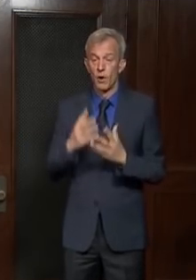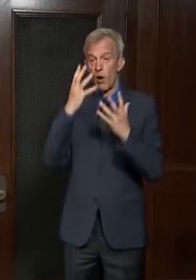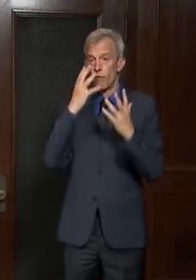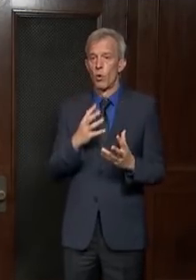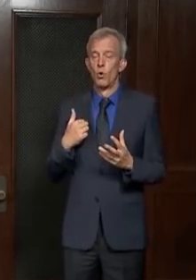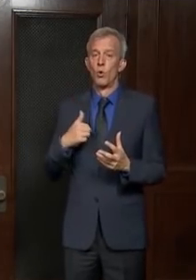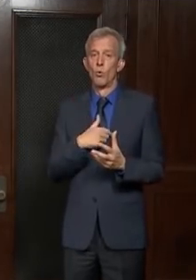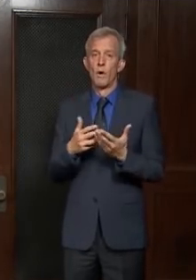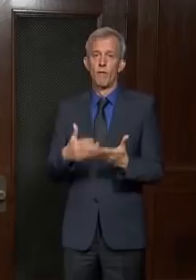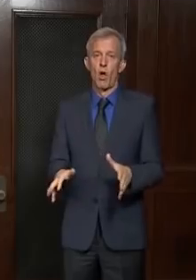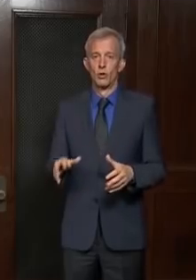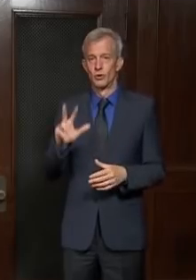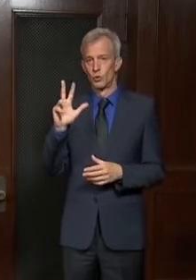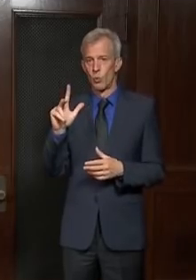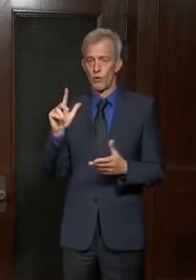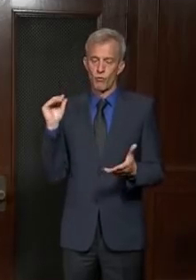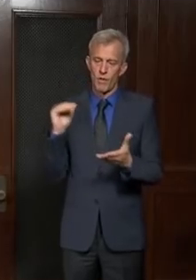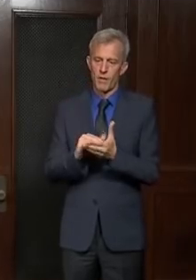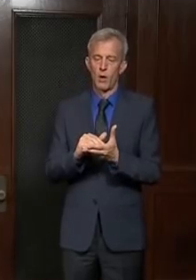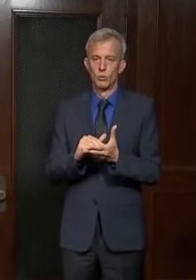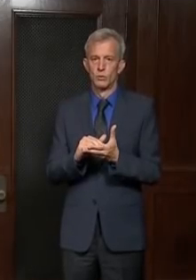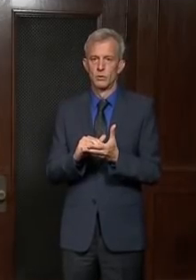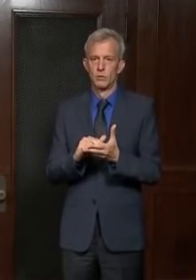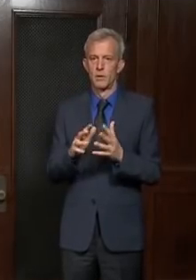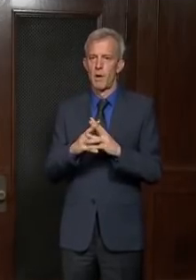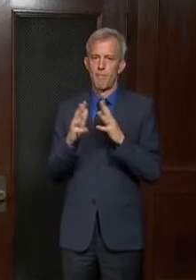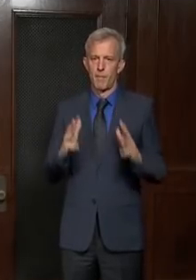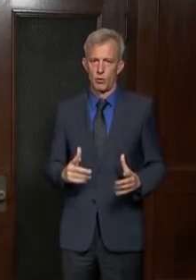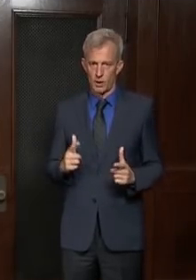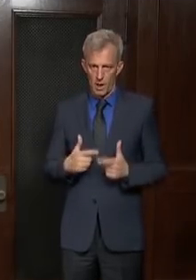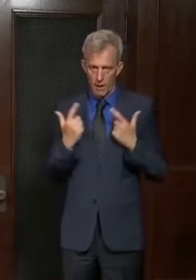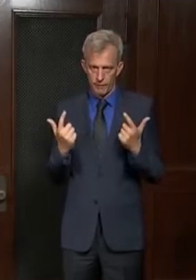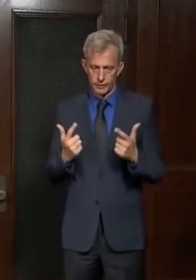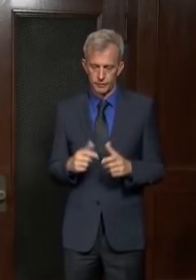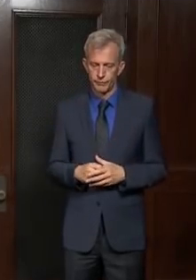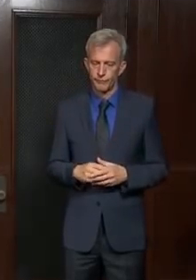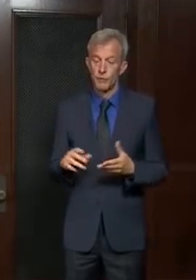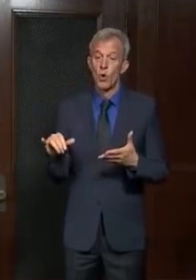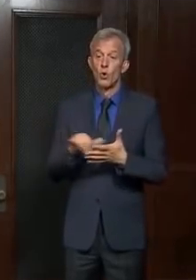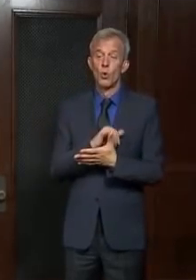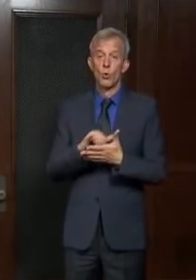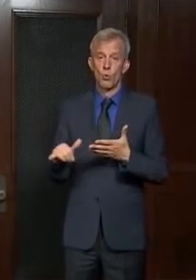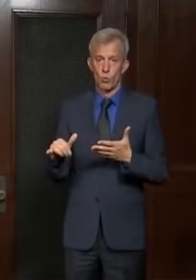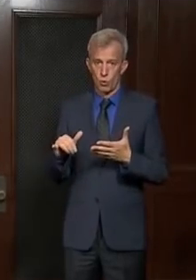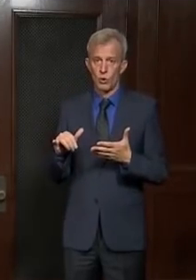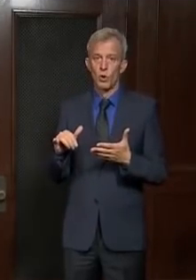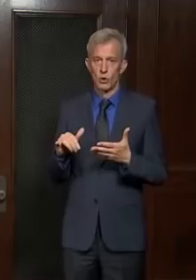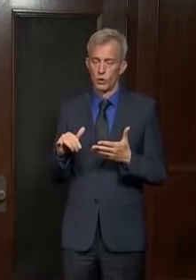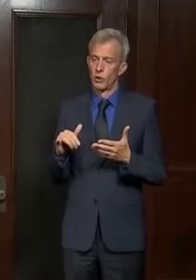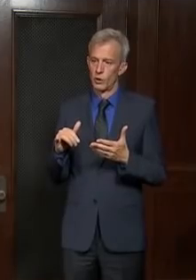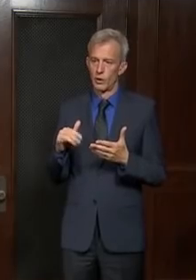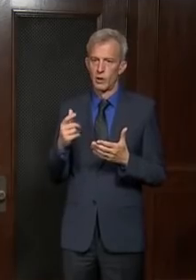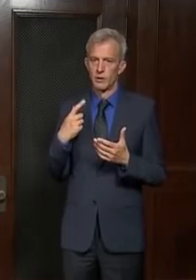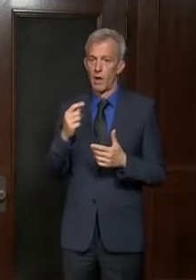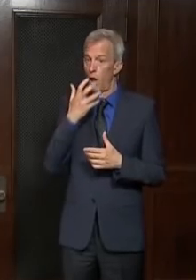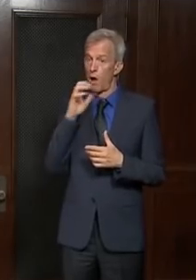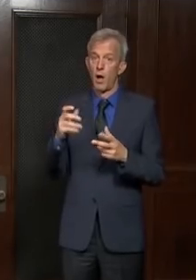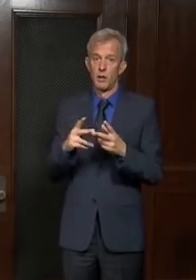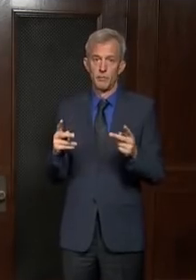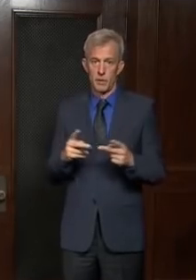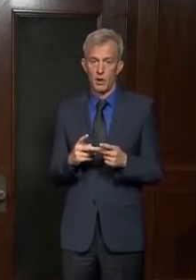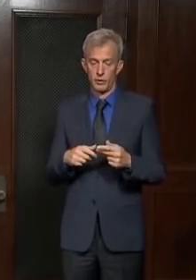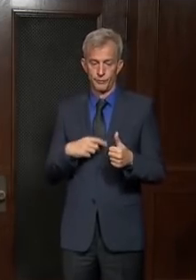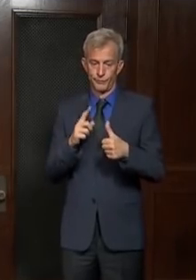lost 23,000 American lives. New York remains the epicenter of this outbreak, followed by